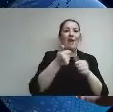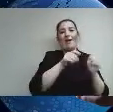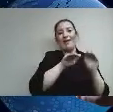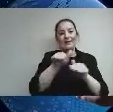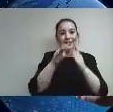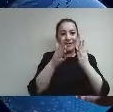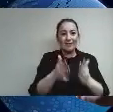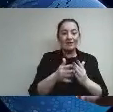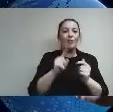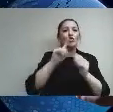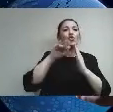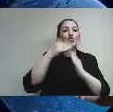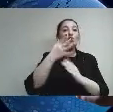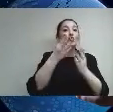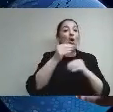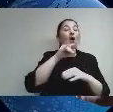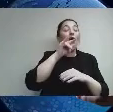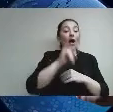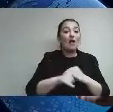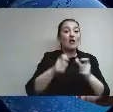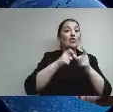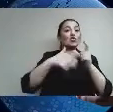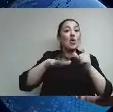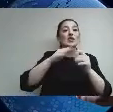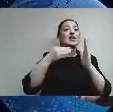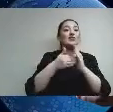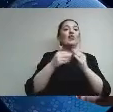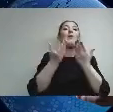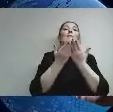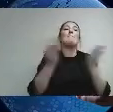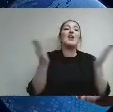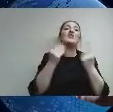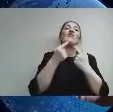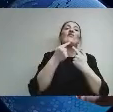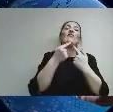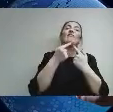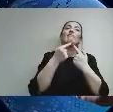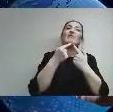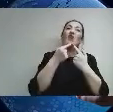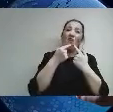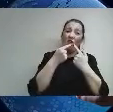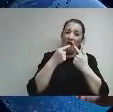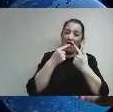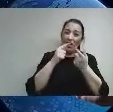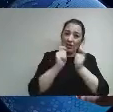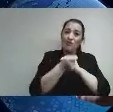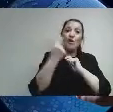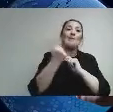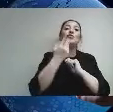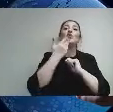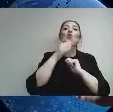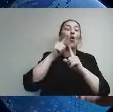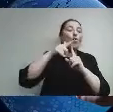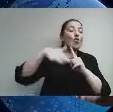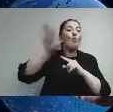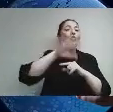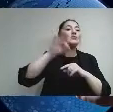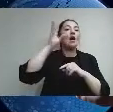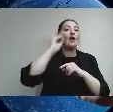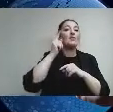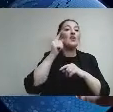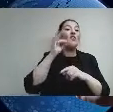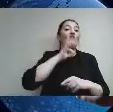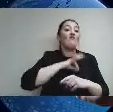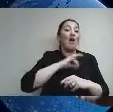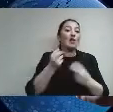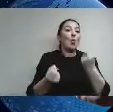So unfortunately, even if you create a social benefit, there is no differentiated taxation